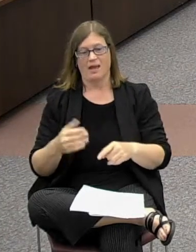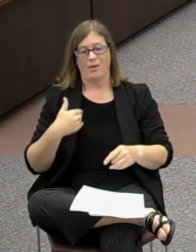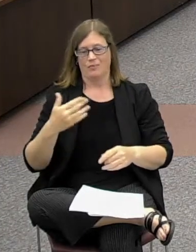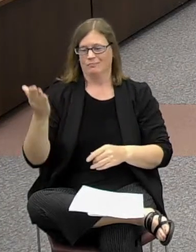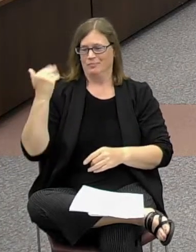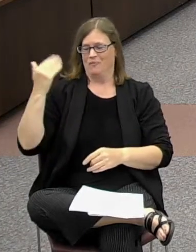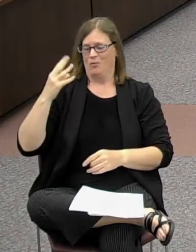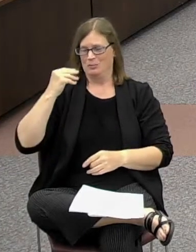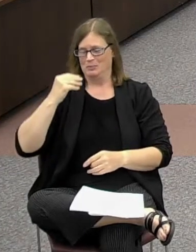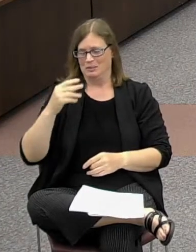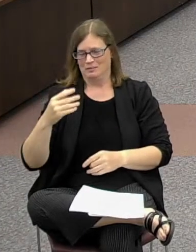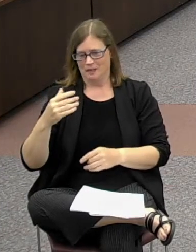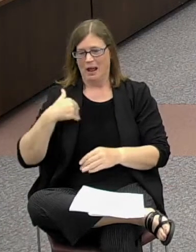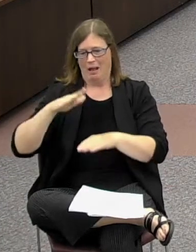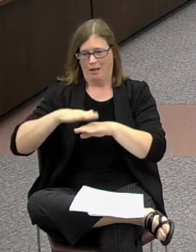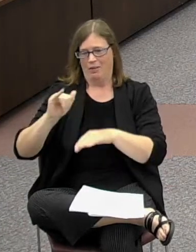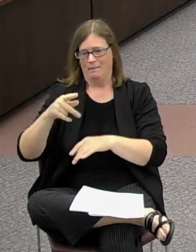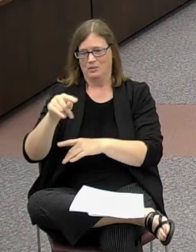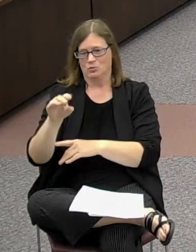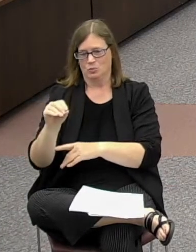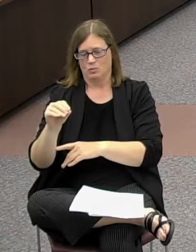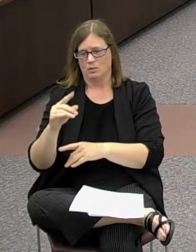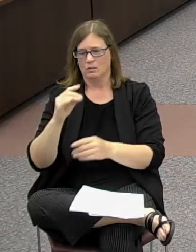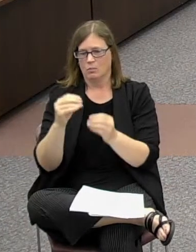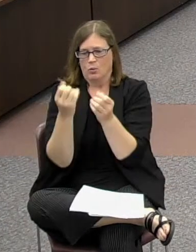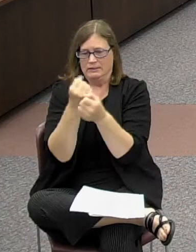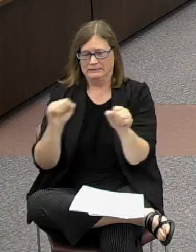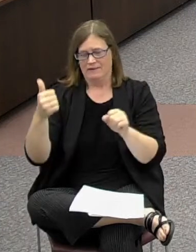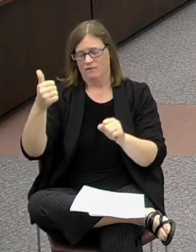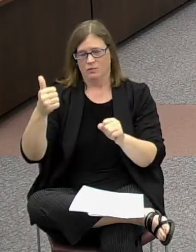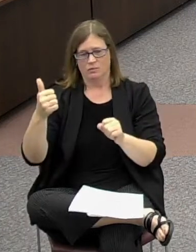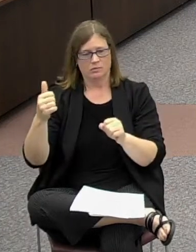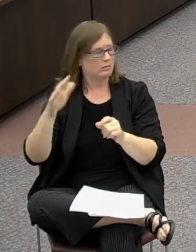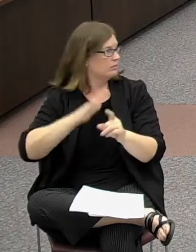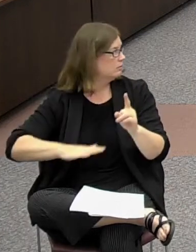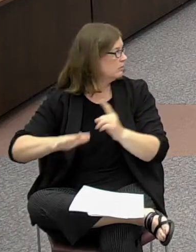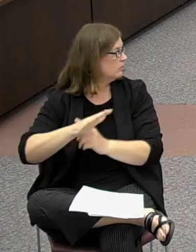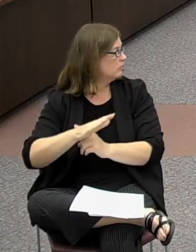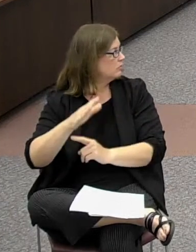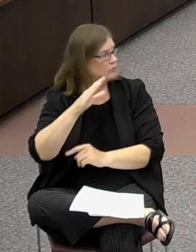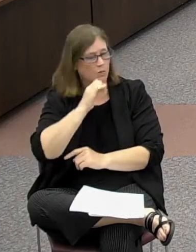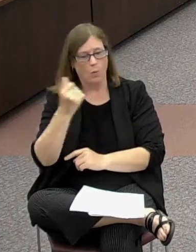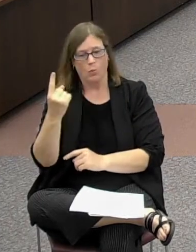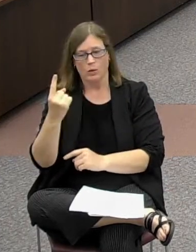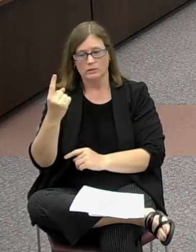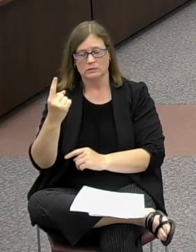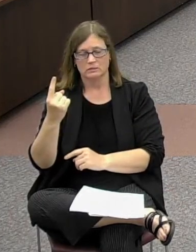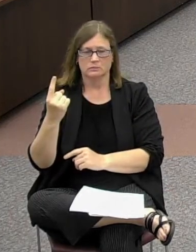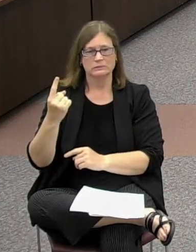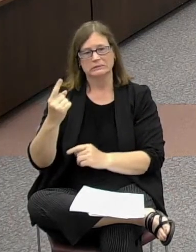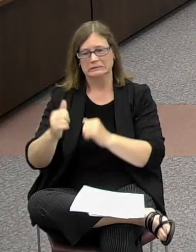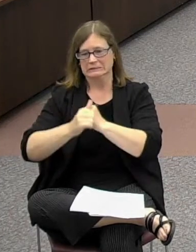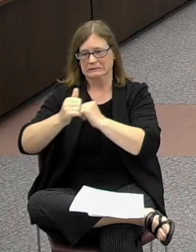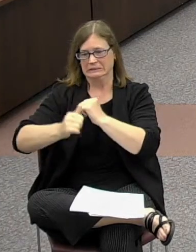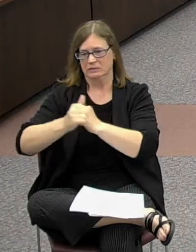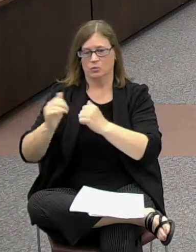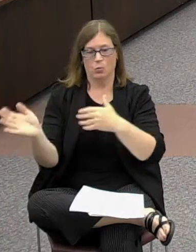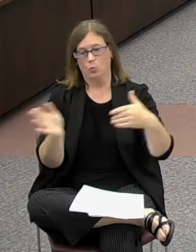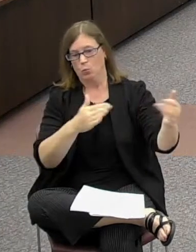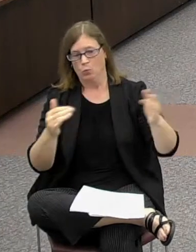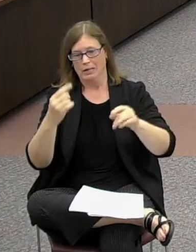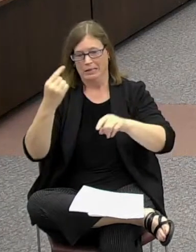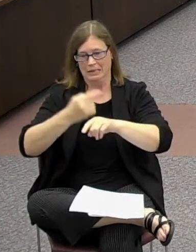in the past, I can tell you that will create a much safer environment. The old ones were very dangerous on a windy day to